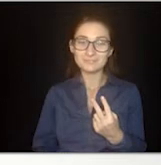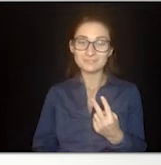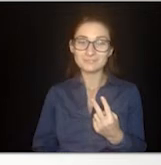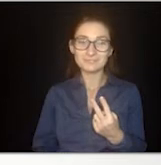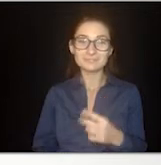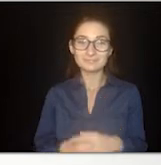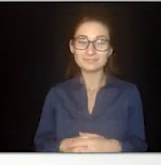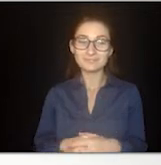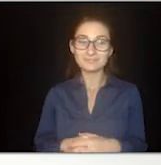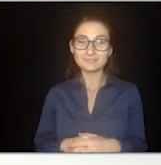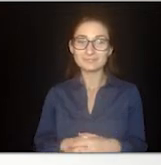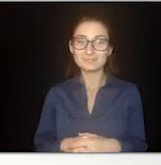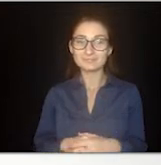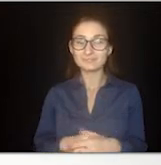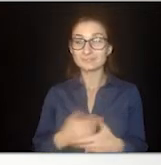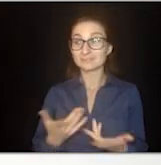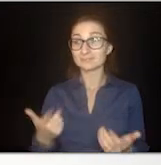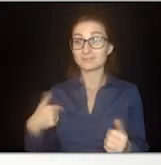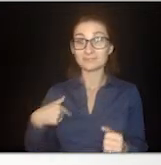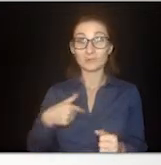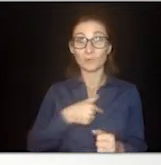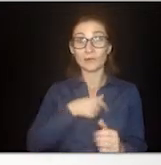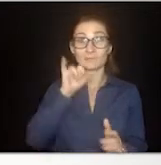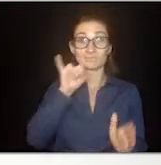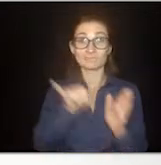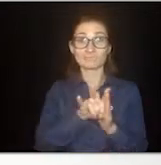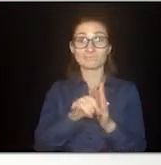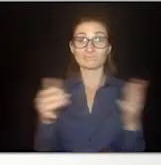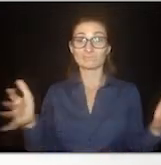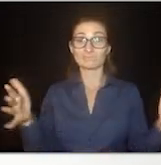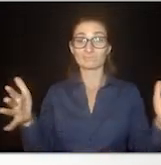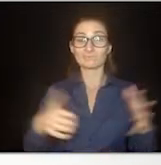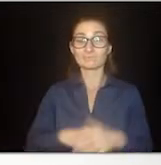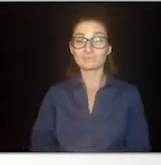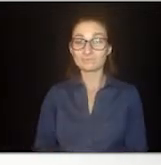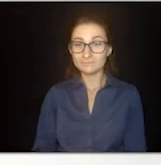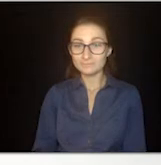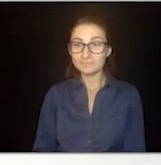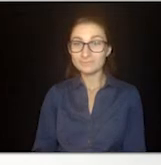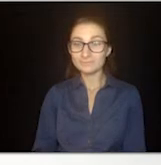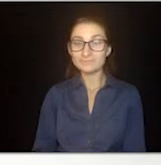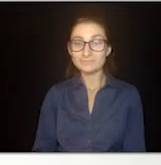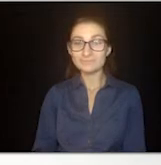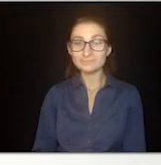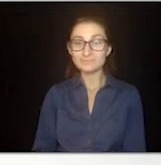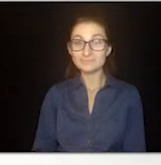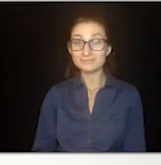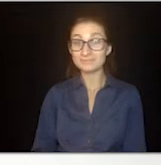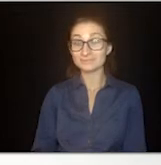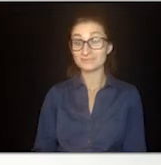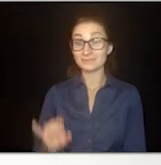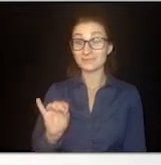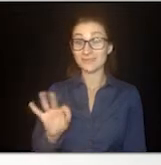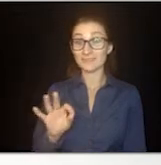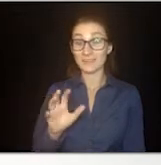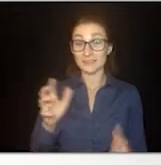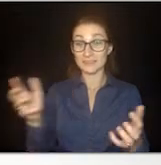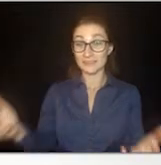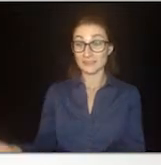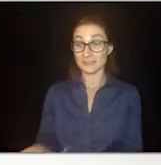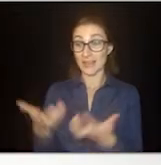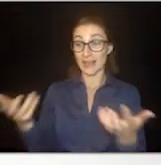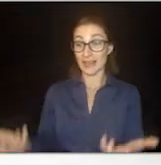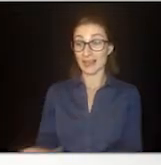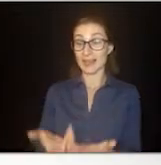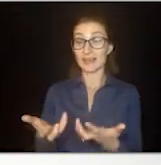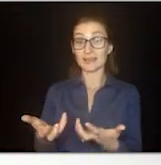okay? We all have learned to identify them. I know if you put a salad